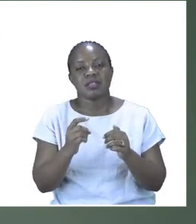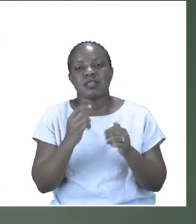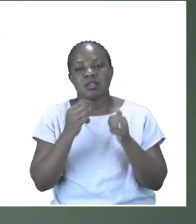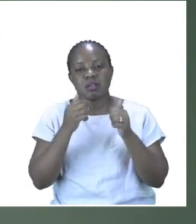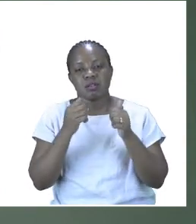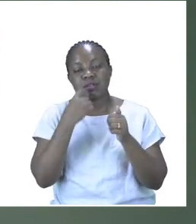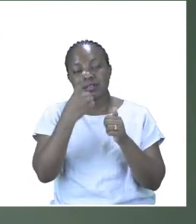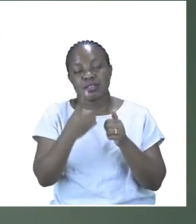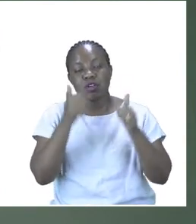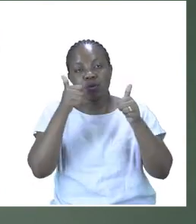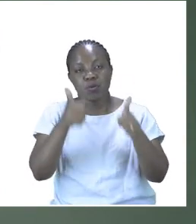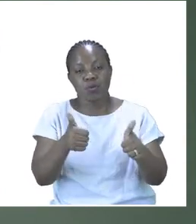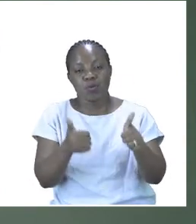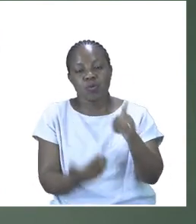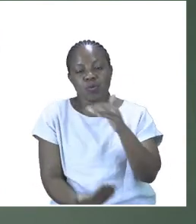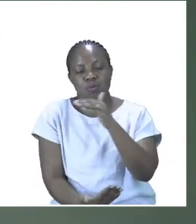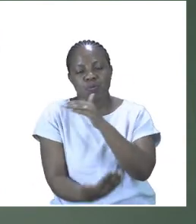going coo-coo-coo.